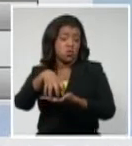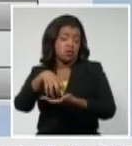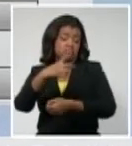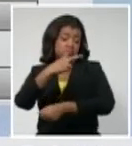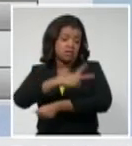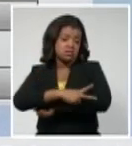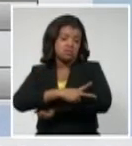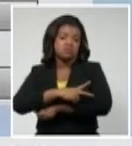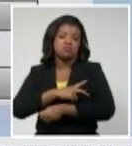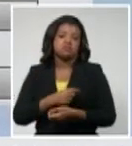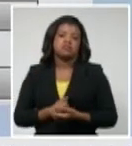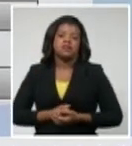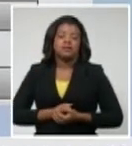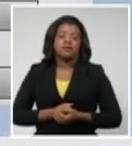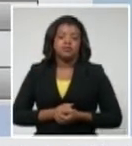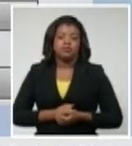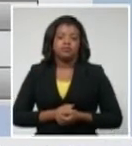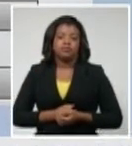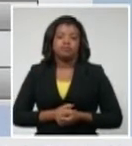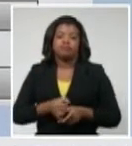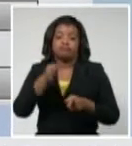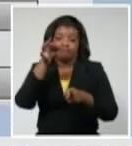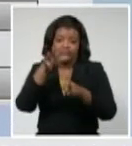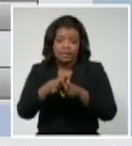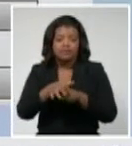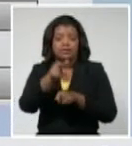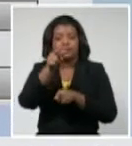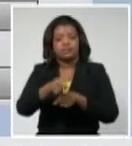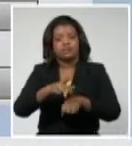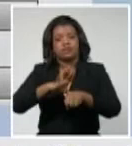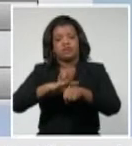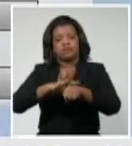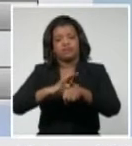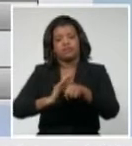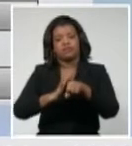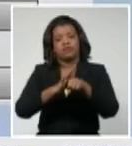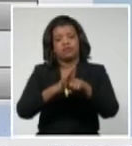3,960,961 people were diagnosed with the virus, for a total of